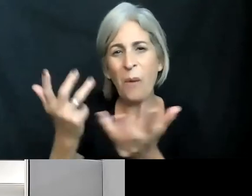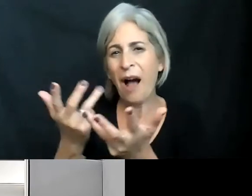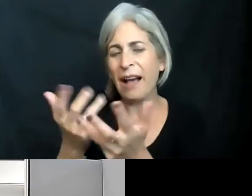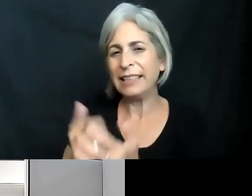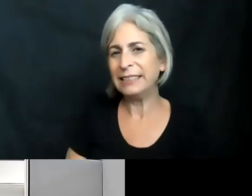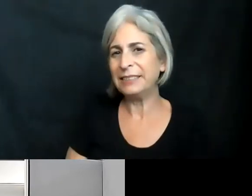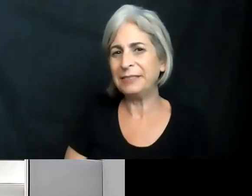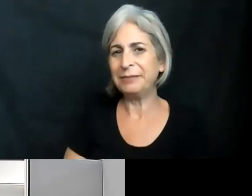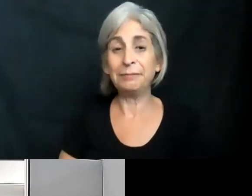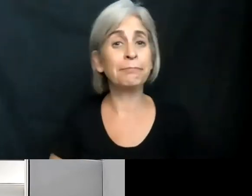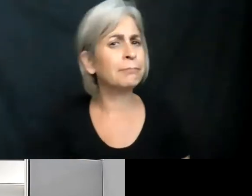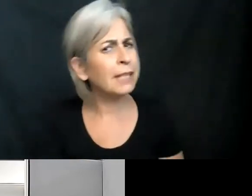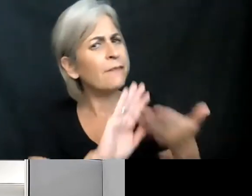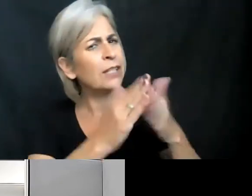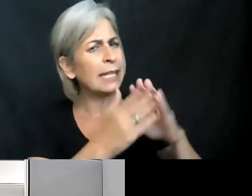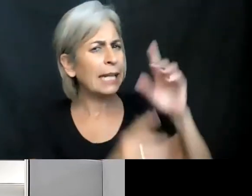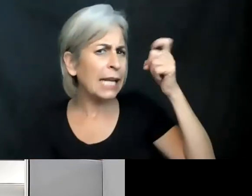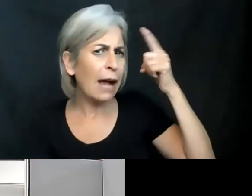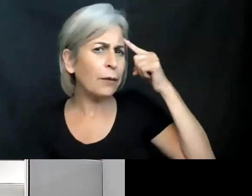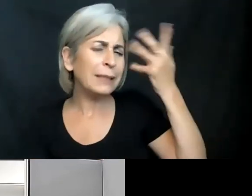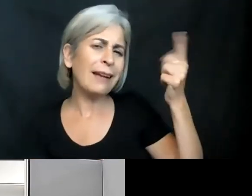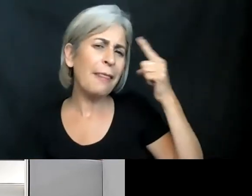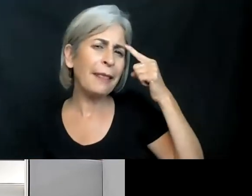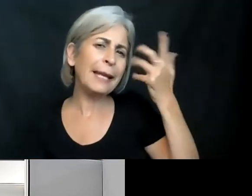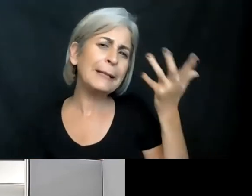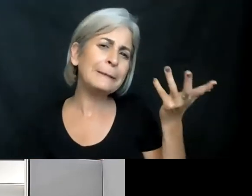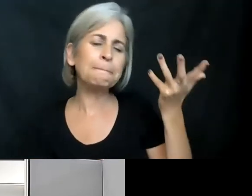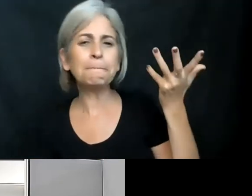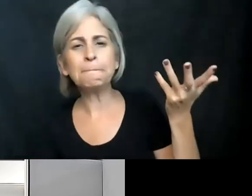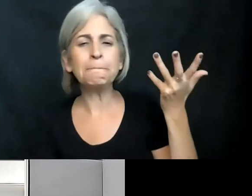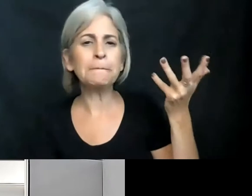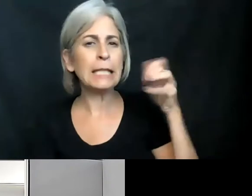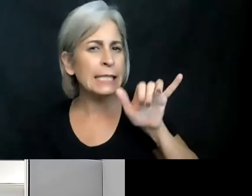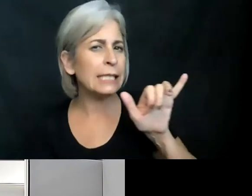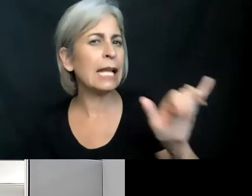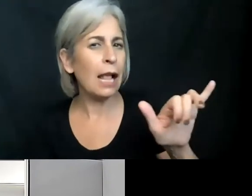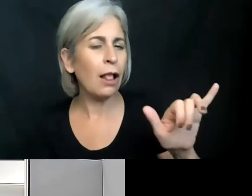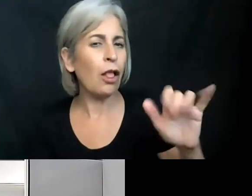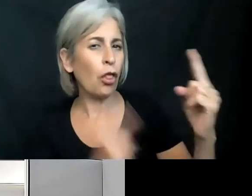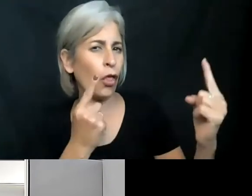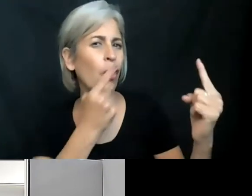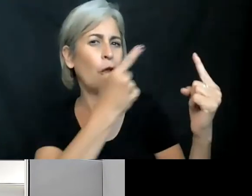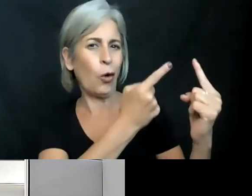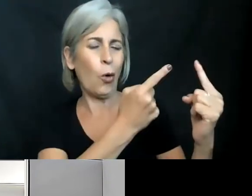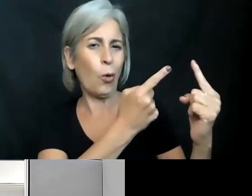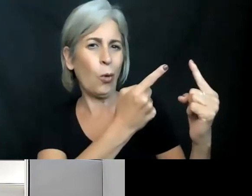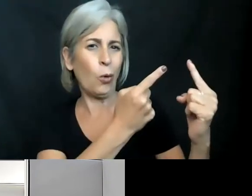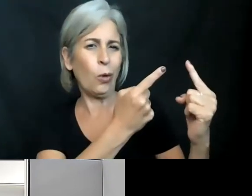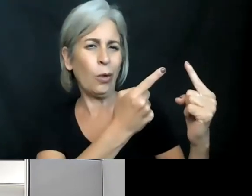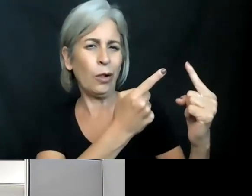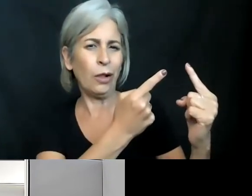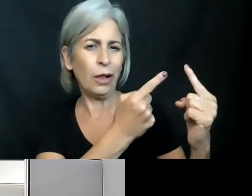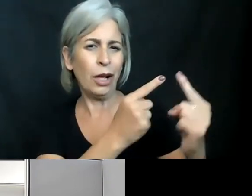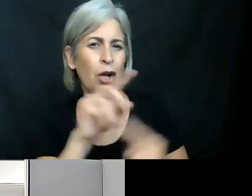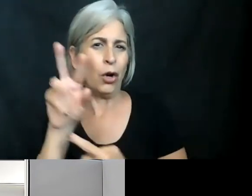For city governments? I think still the goal of renewable, really switching to